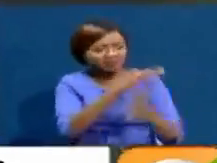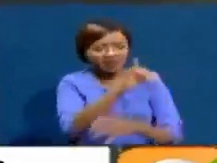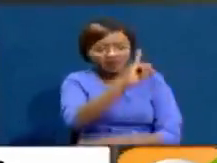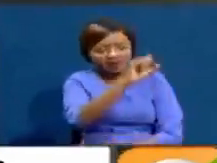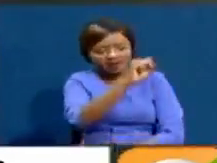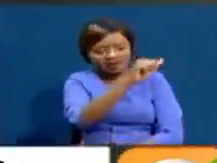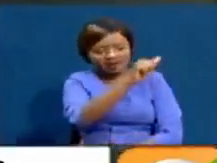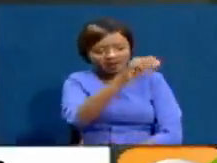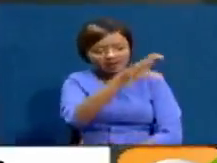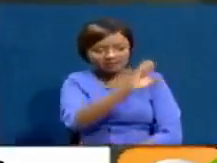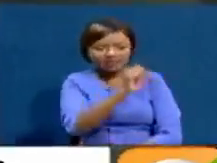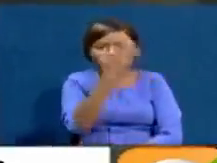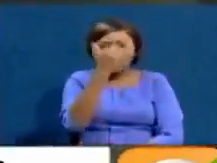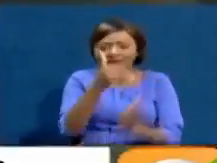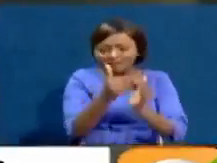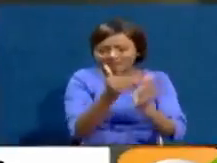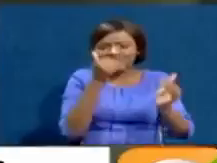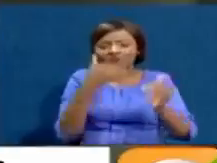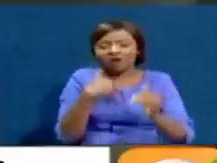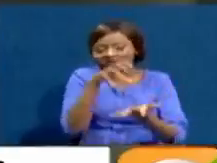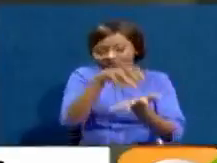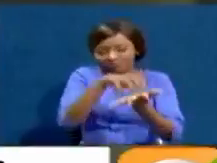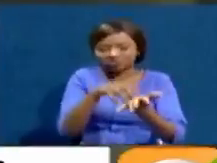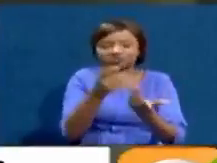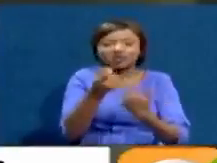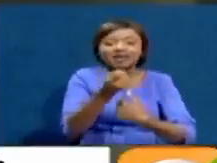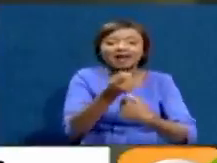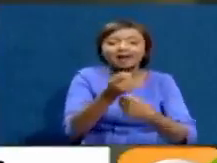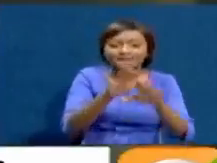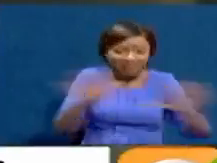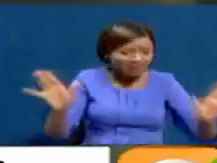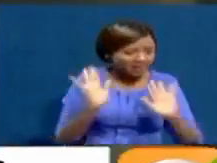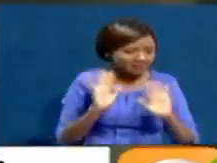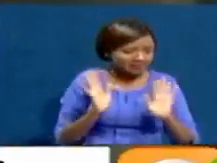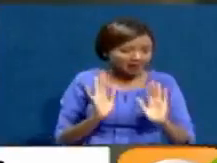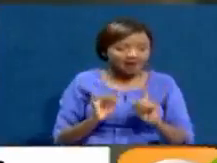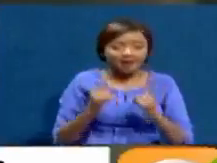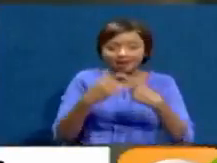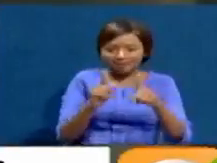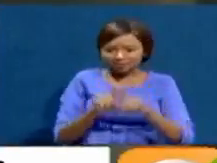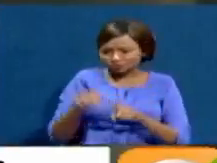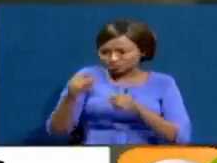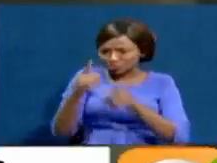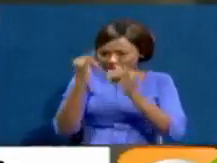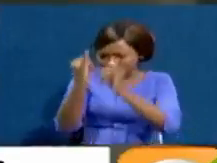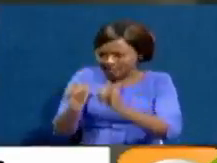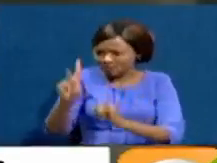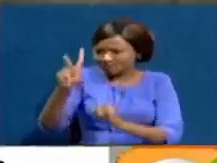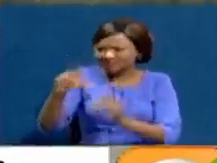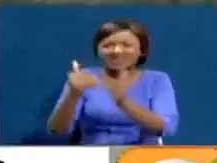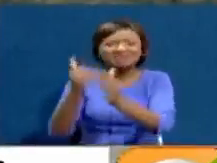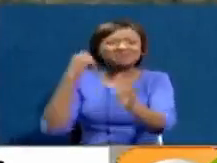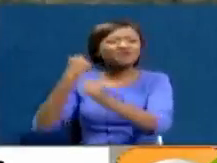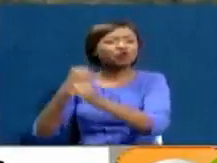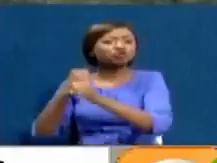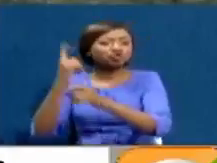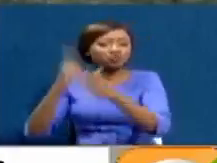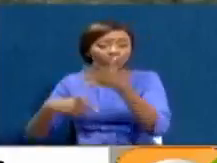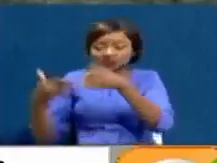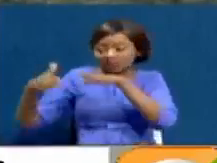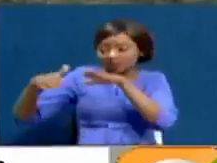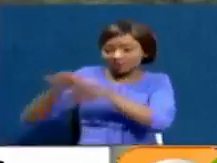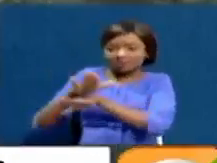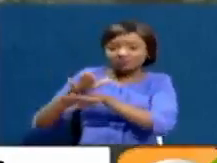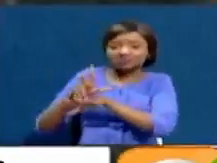was holding the position in an acting capacity. The new VC previously held the position of the Deputy Vice Chancellor in charge of